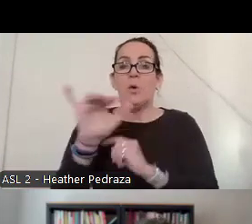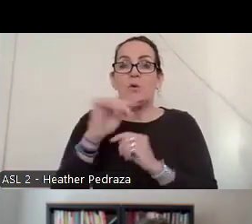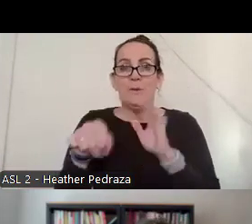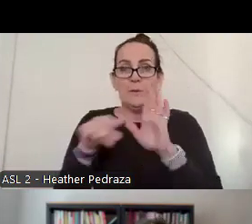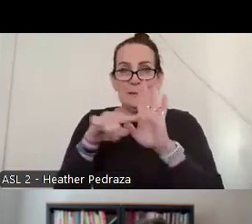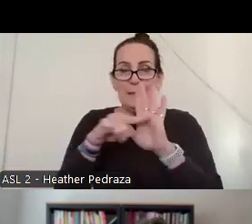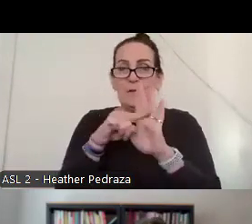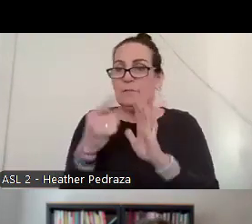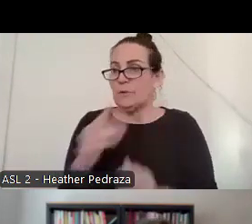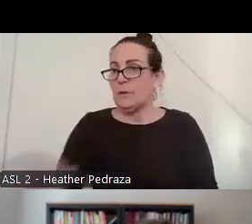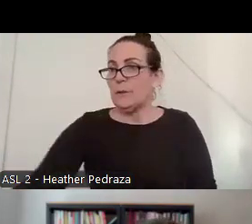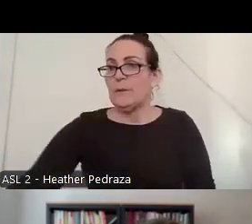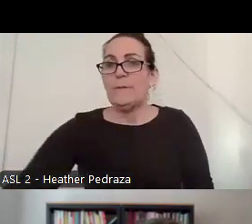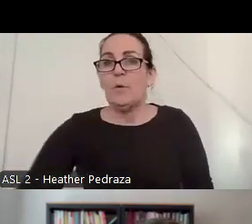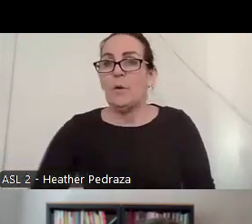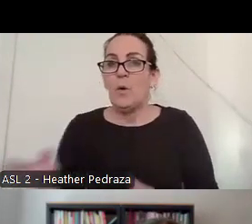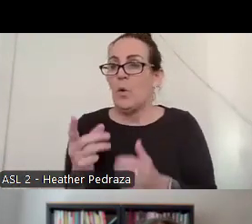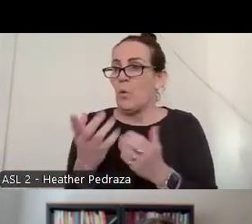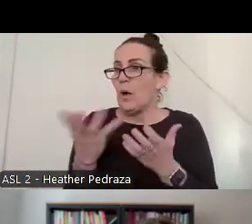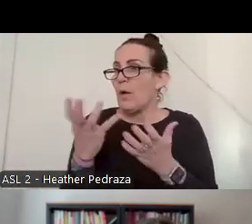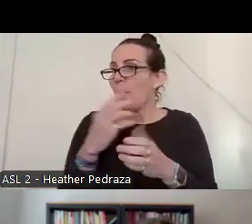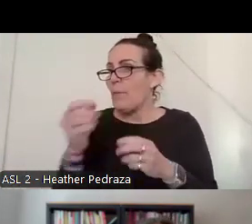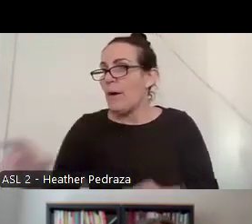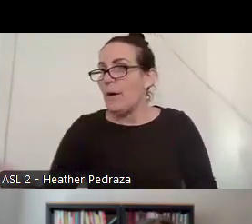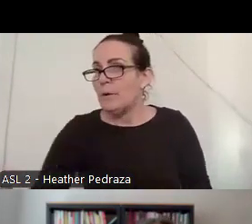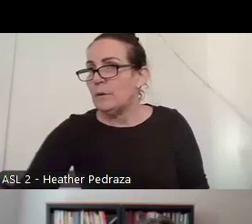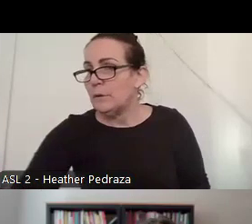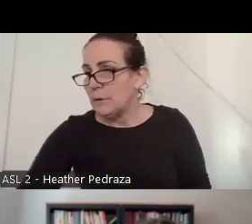what factors are making implementation easier.